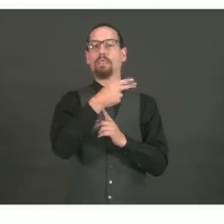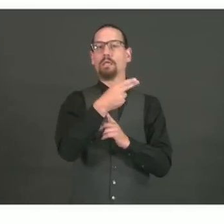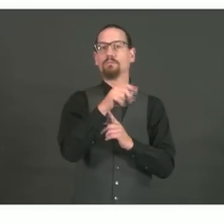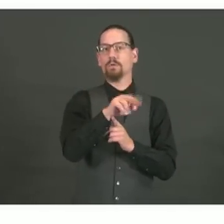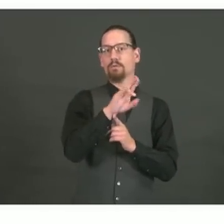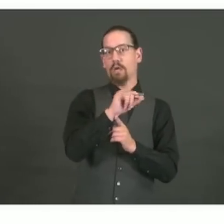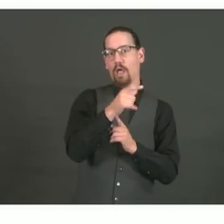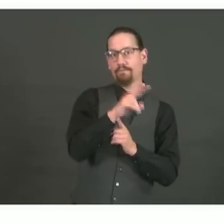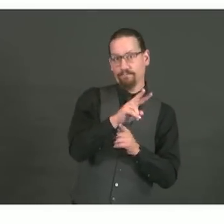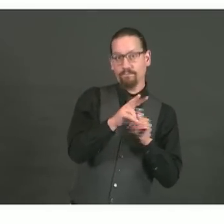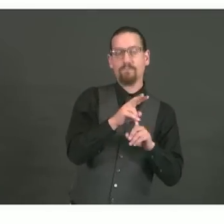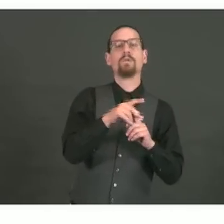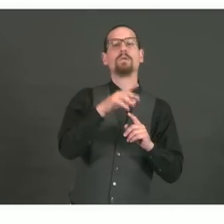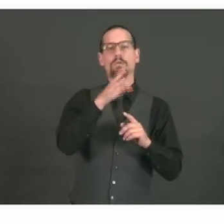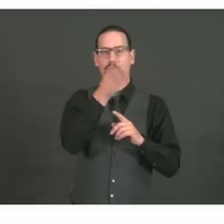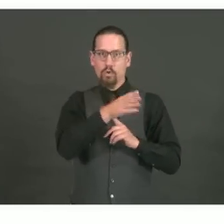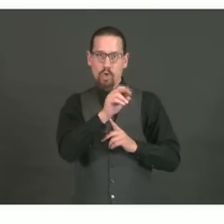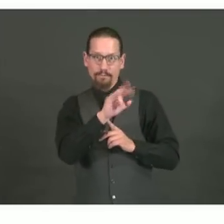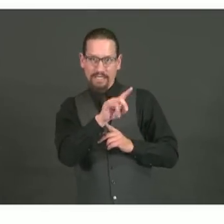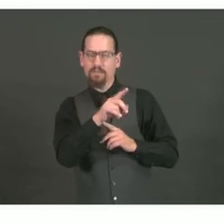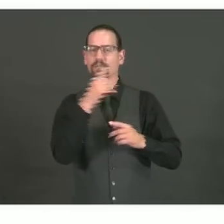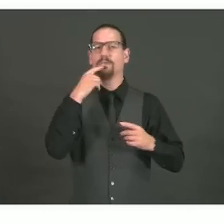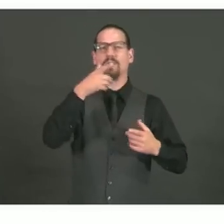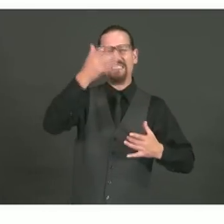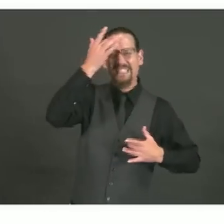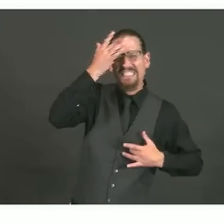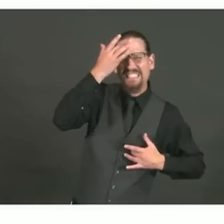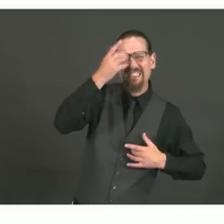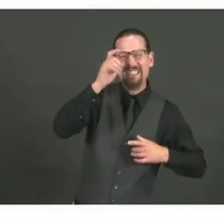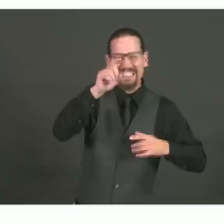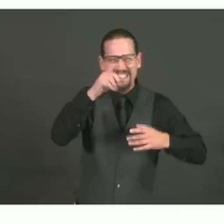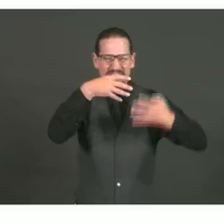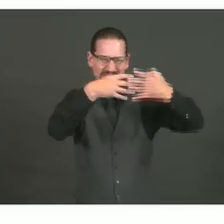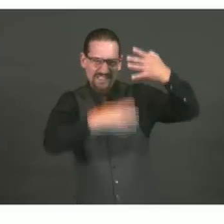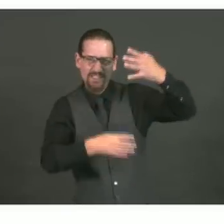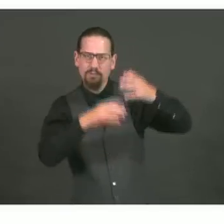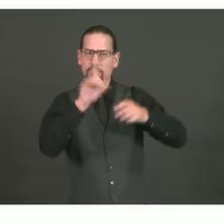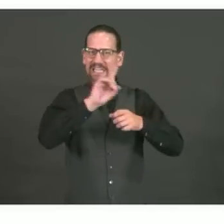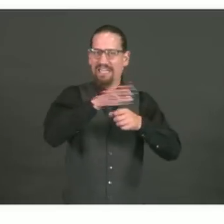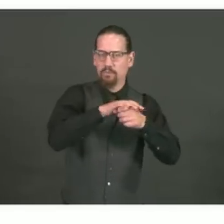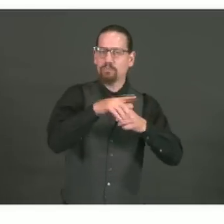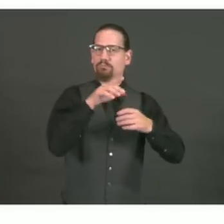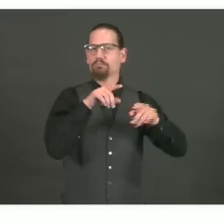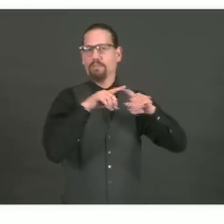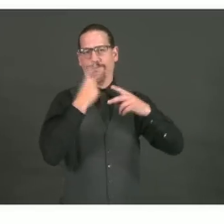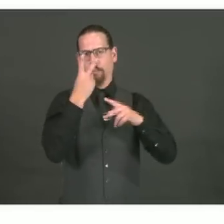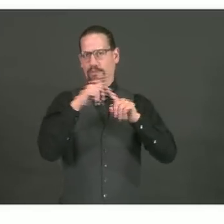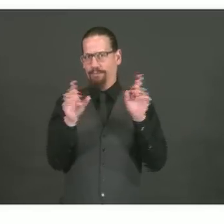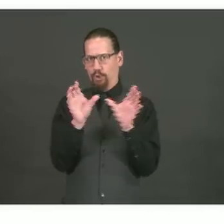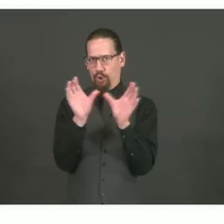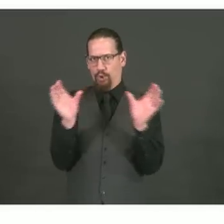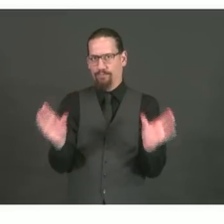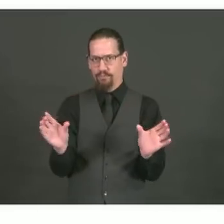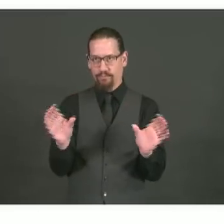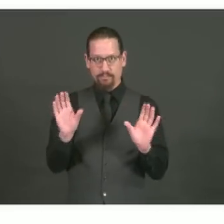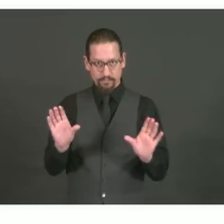you a few days to get that test set up. It's better now, and it's going to continue to get